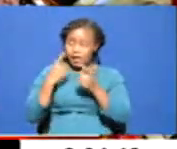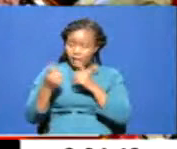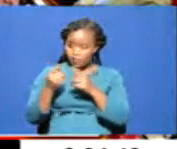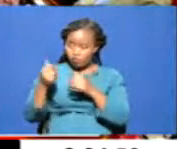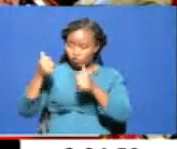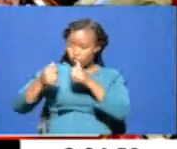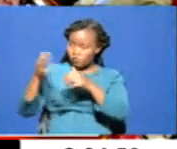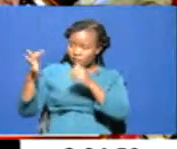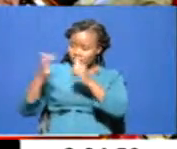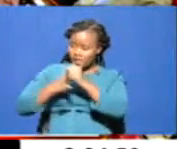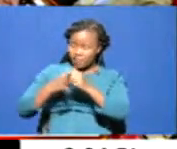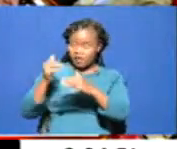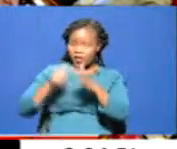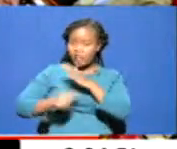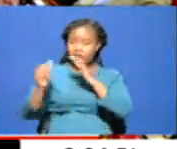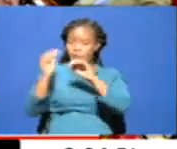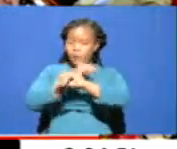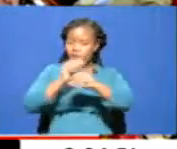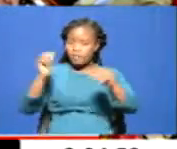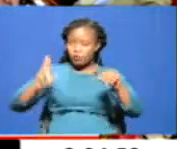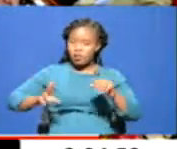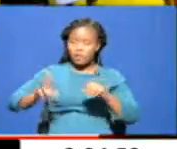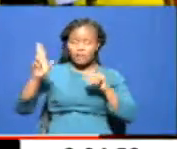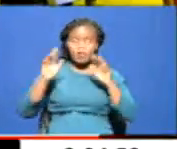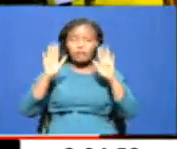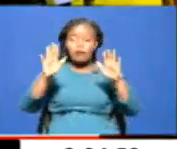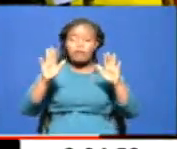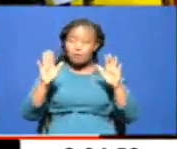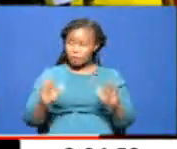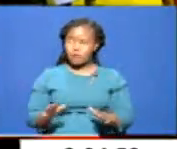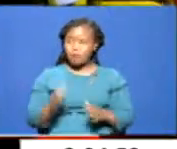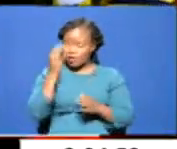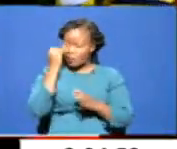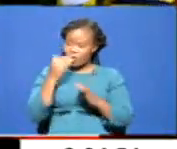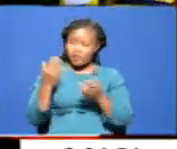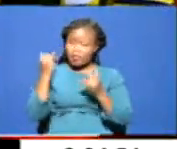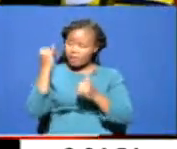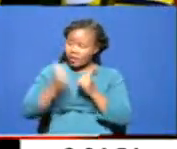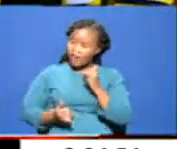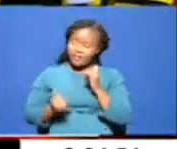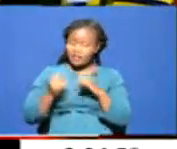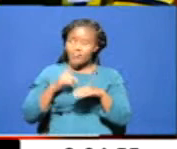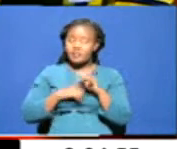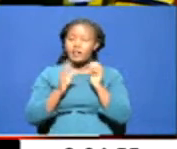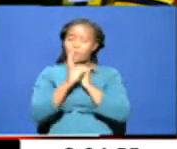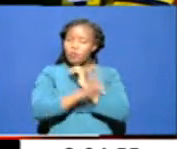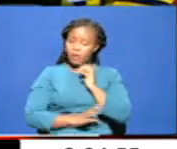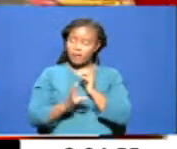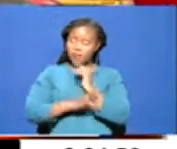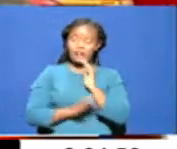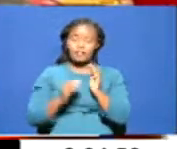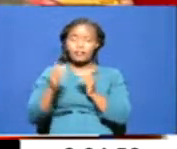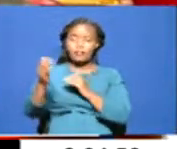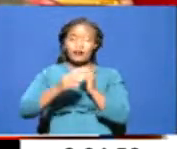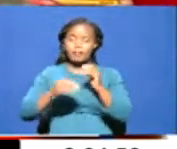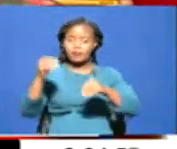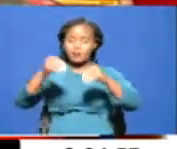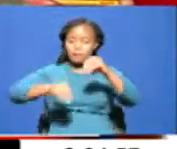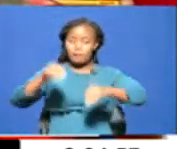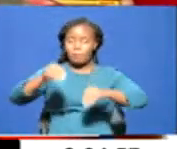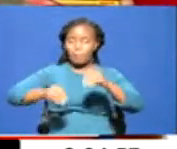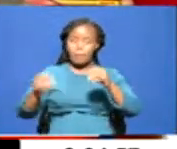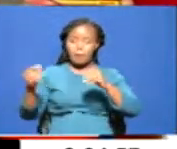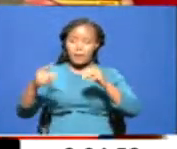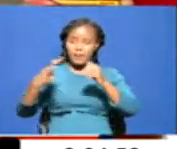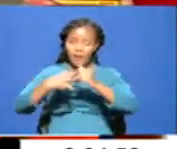Kenyatta, is however significant as it could be his last as the country goes to the polls in August next year. The president is